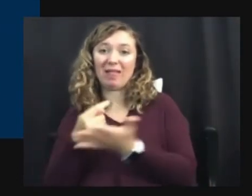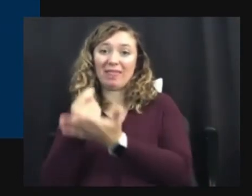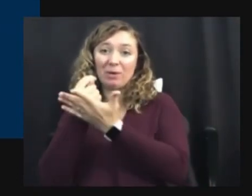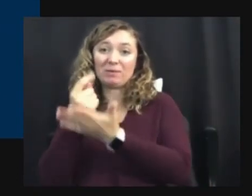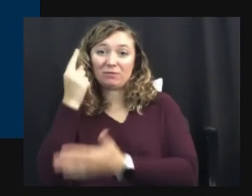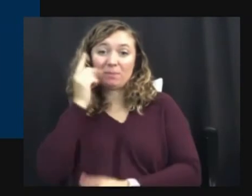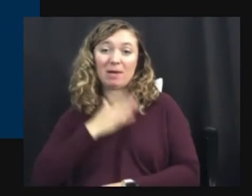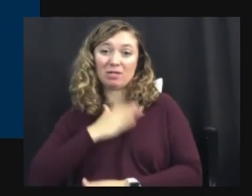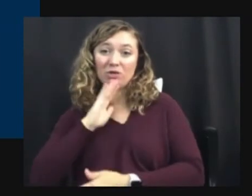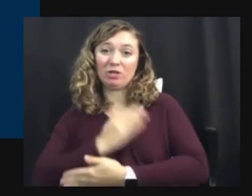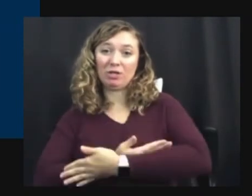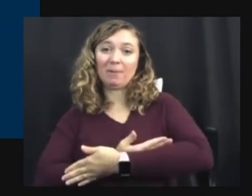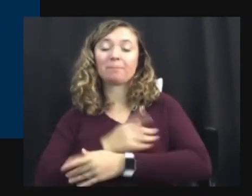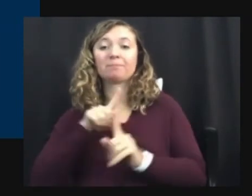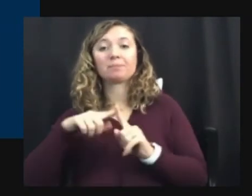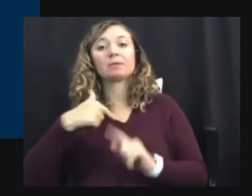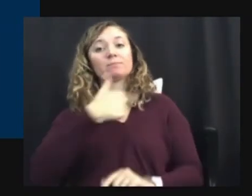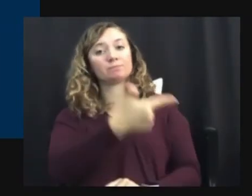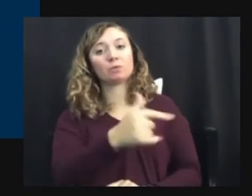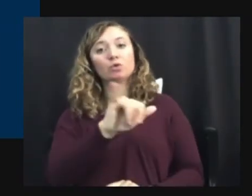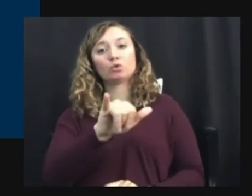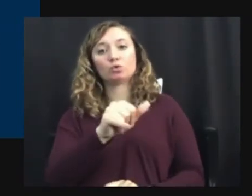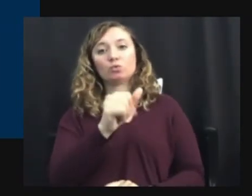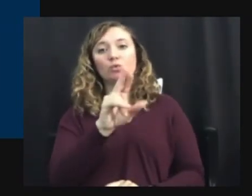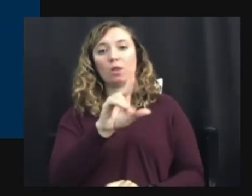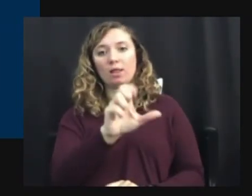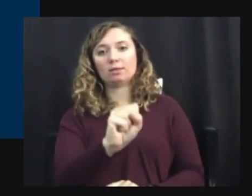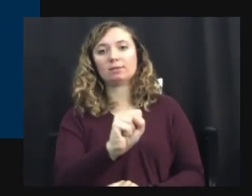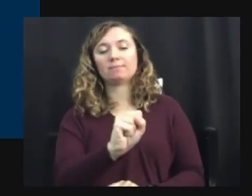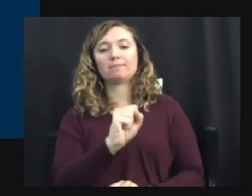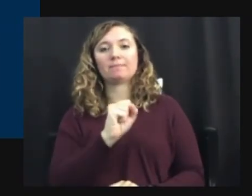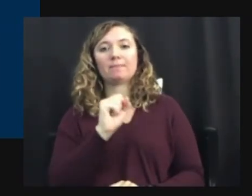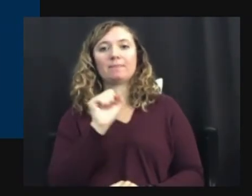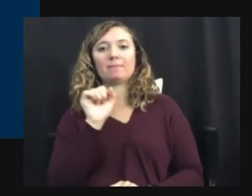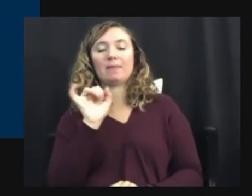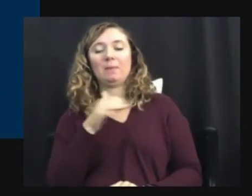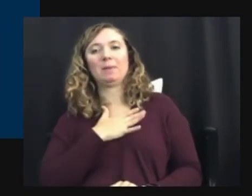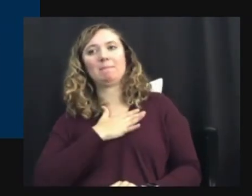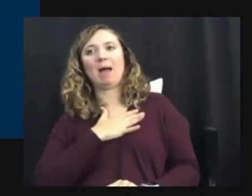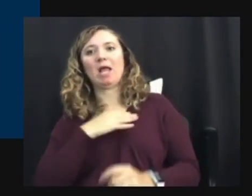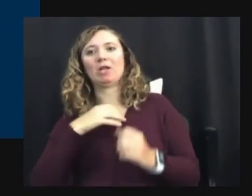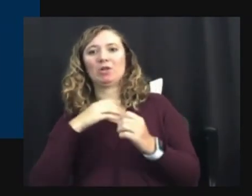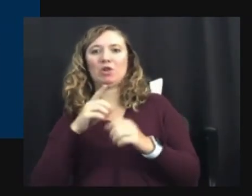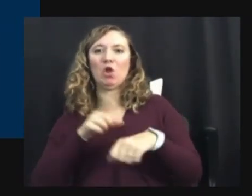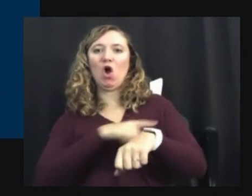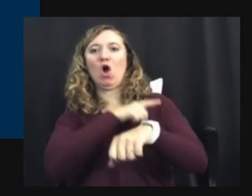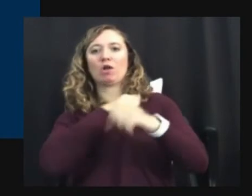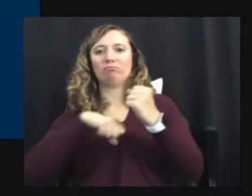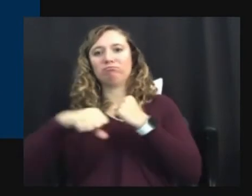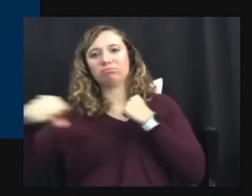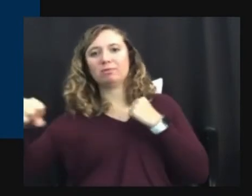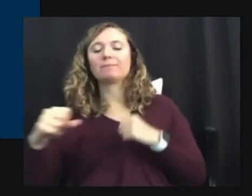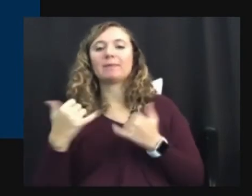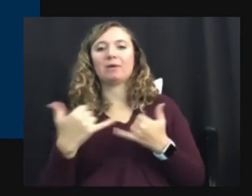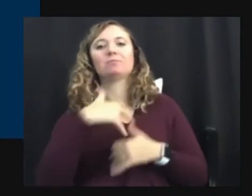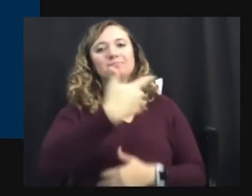But I'm going to turn it over to Jules right now. That was my big long stretch. Now it's Jules' turn.